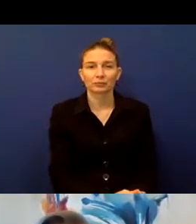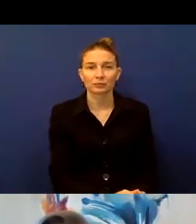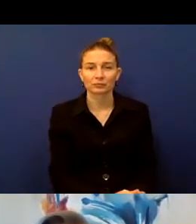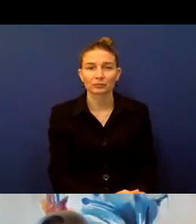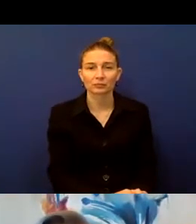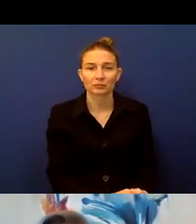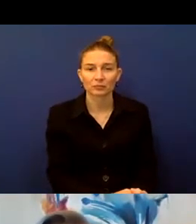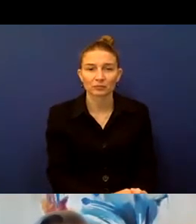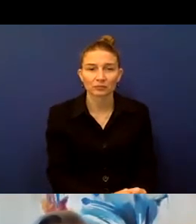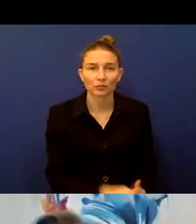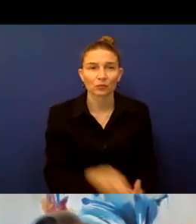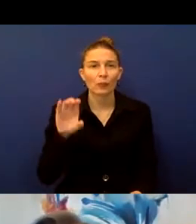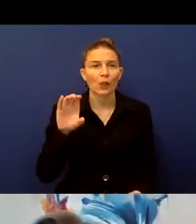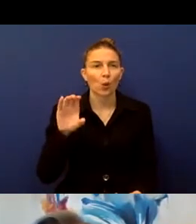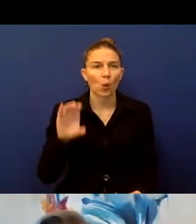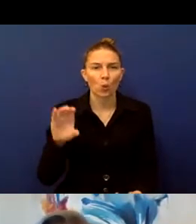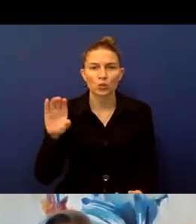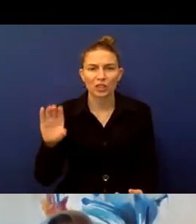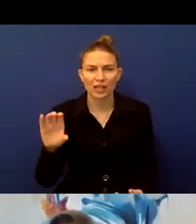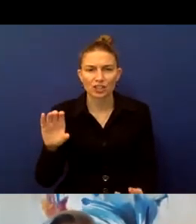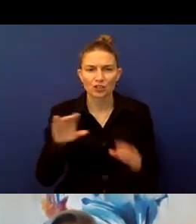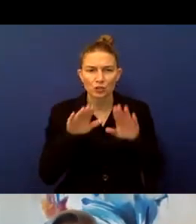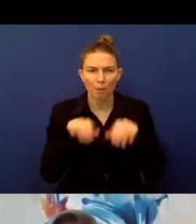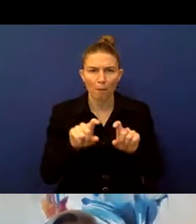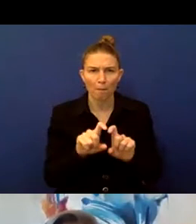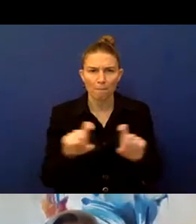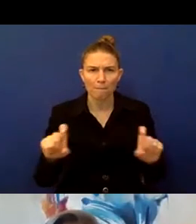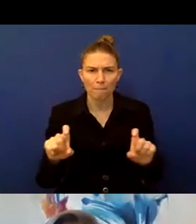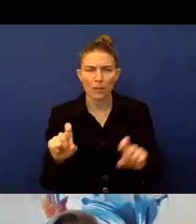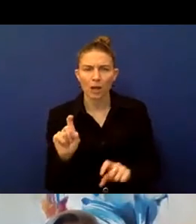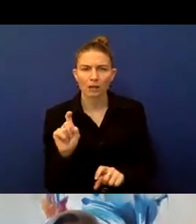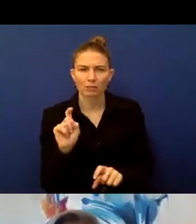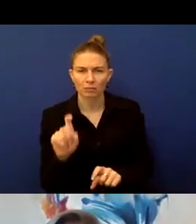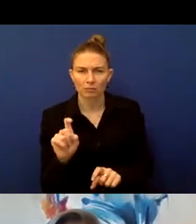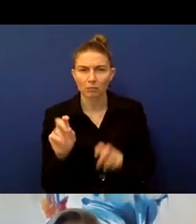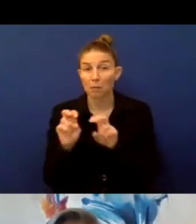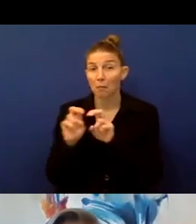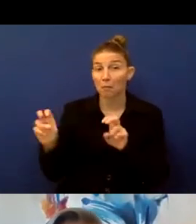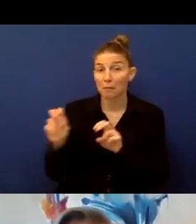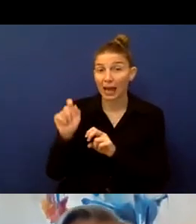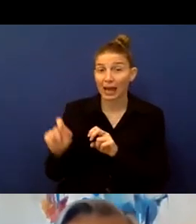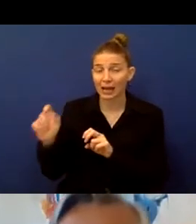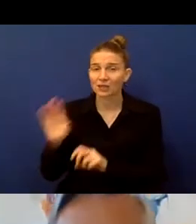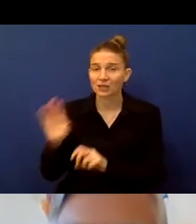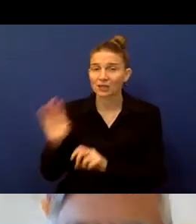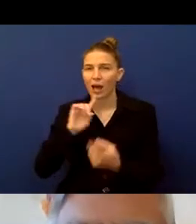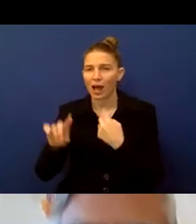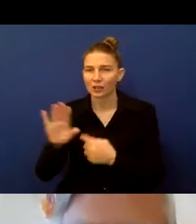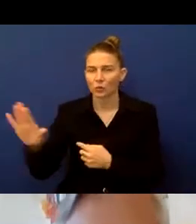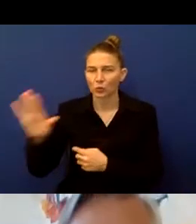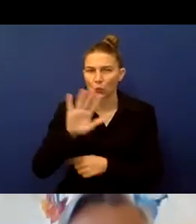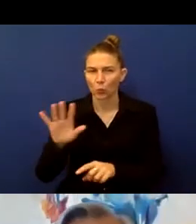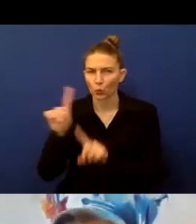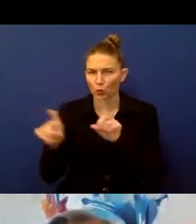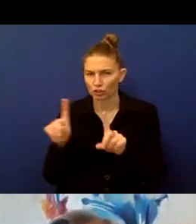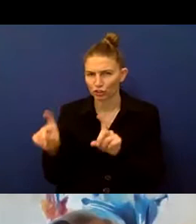at the bottom of your screen. The panelists will do their best to answer to your questions now, and